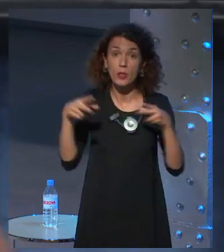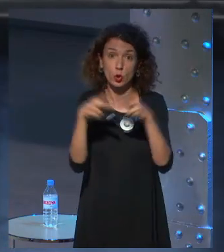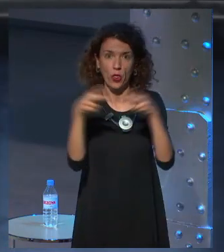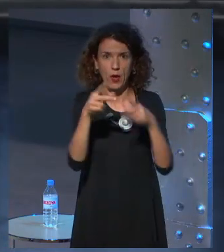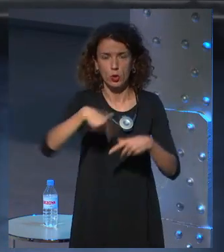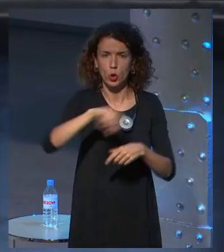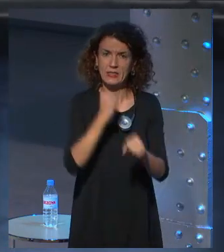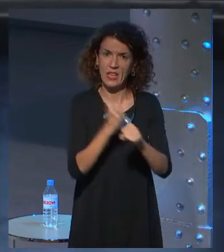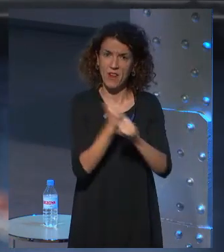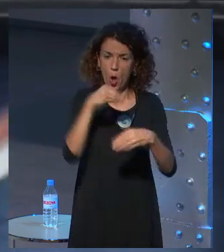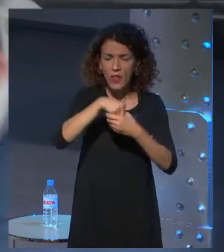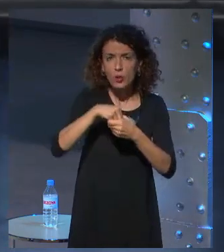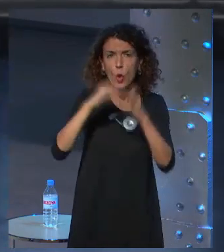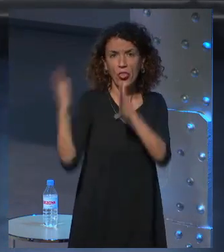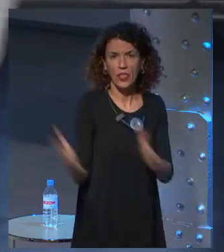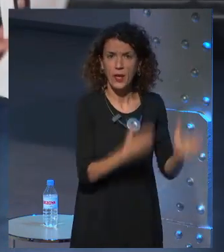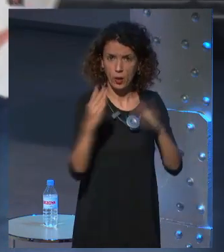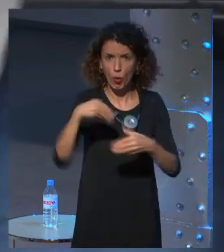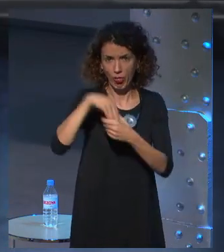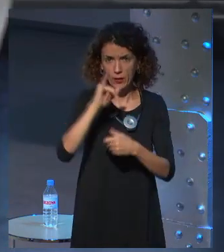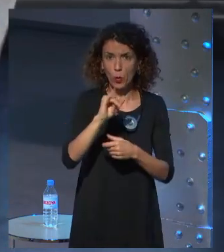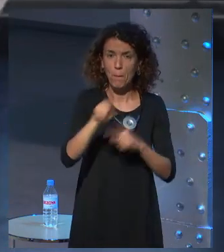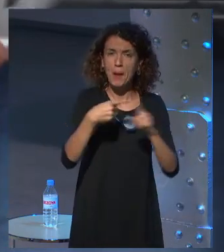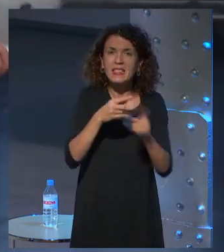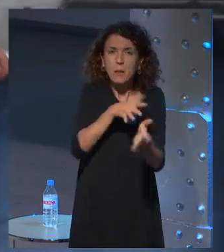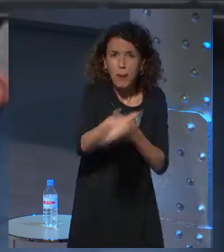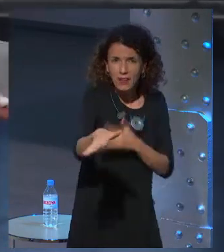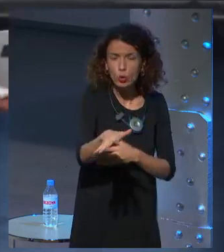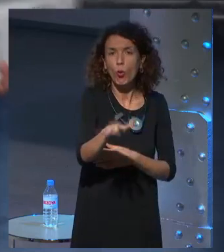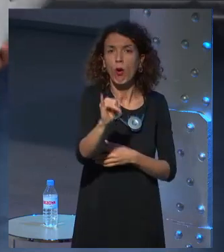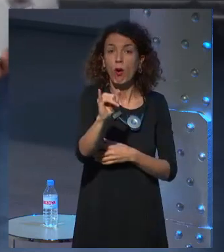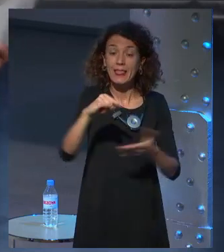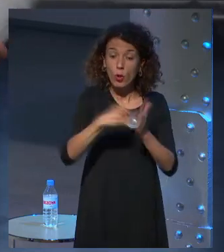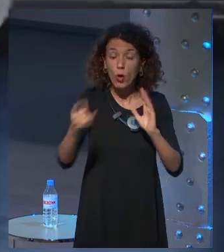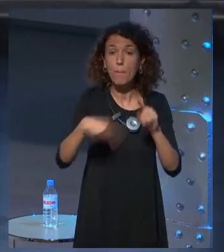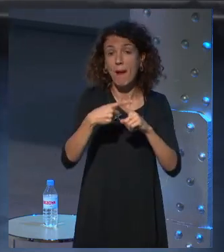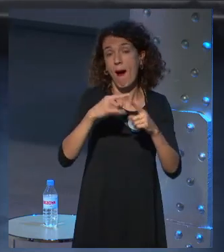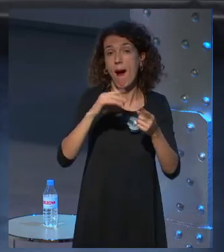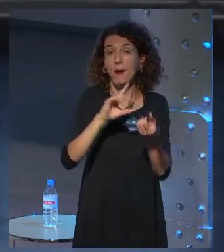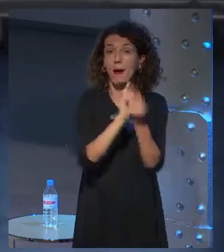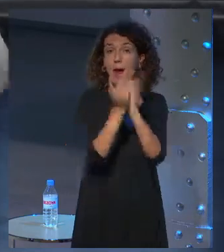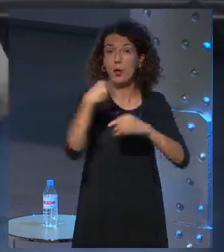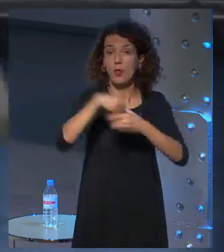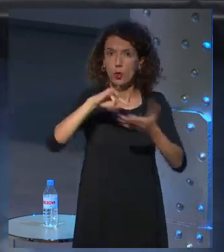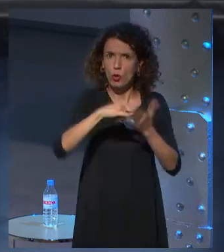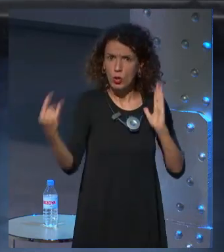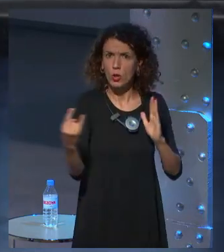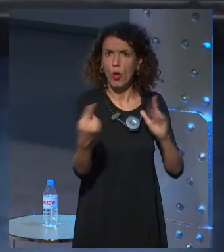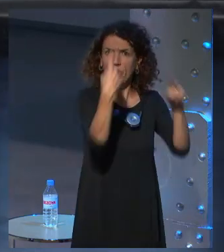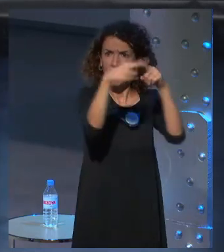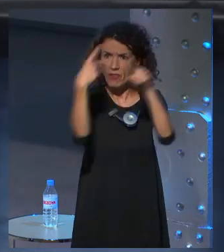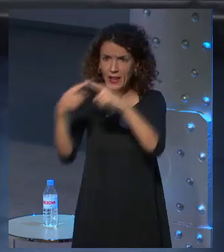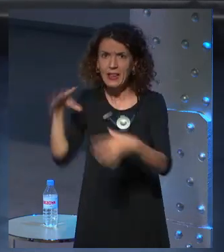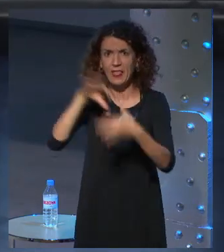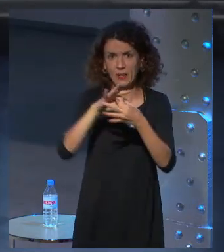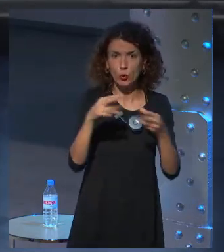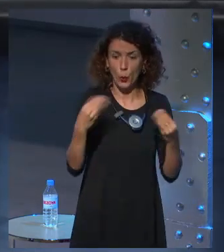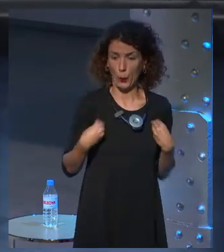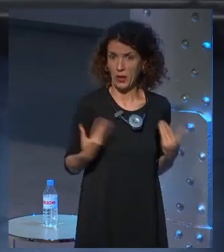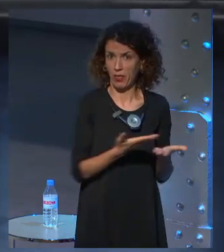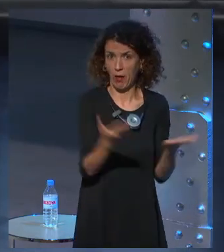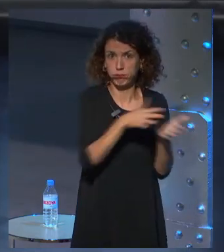our regulars, to continue coming and having a look. You can also watch it through the internet, and we are looking